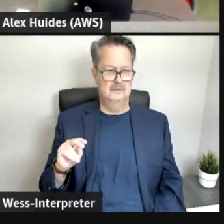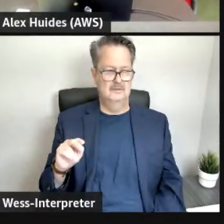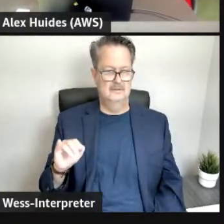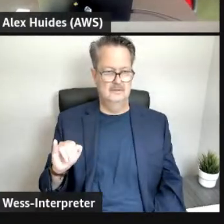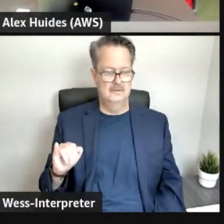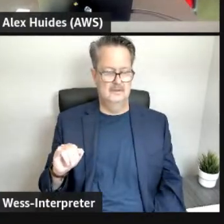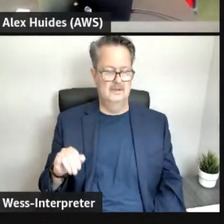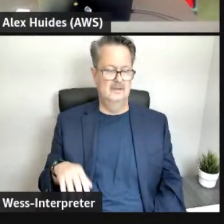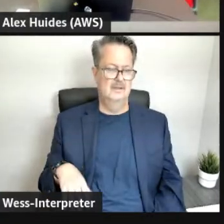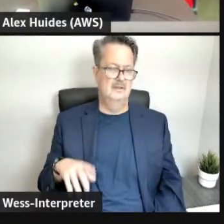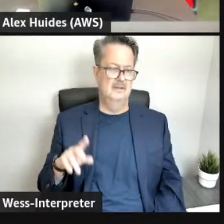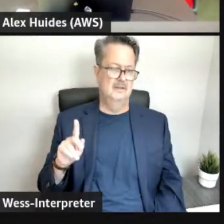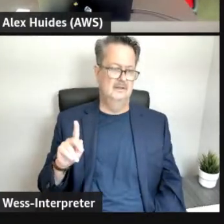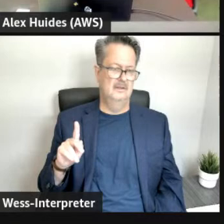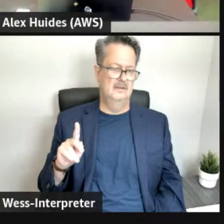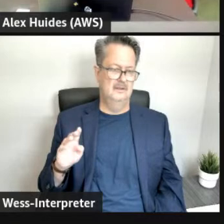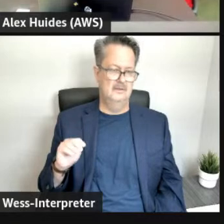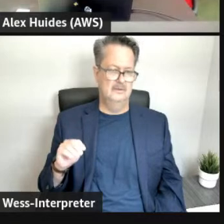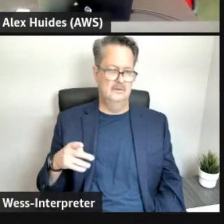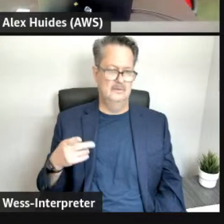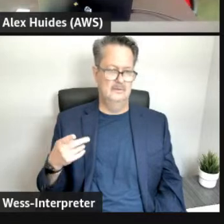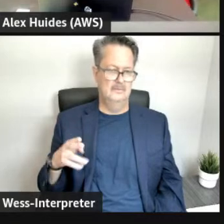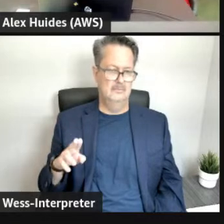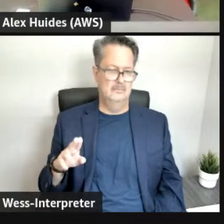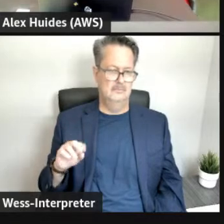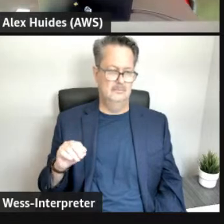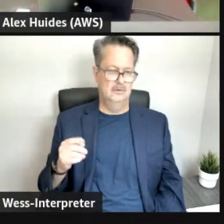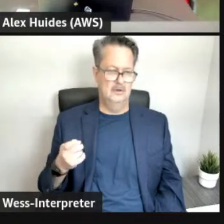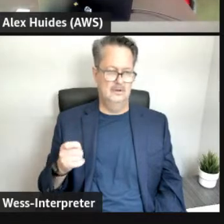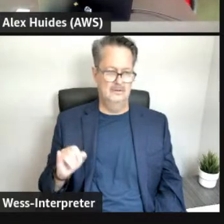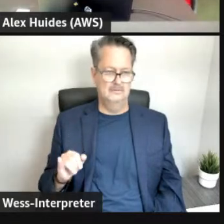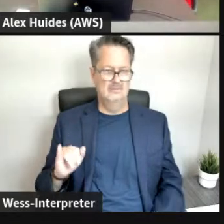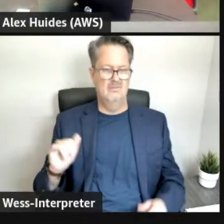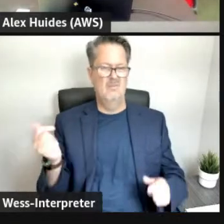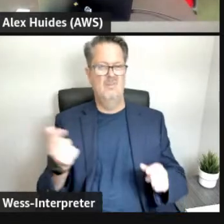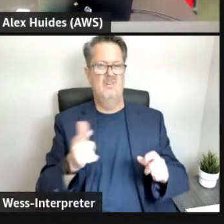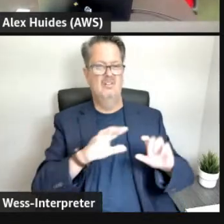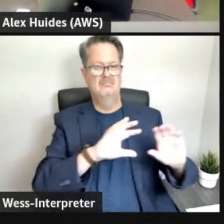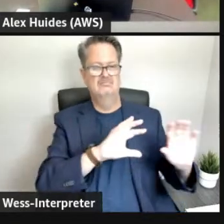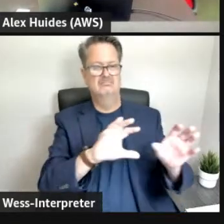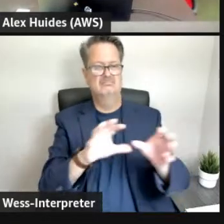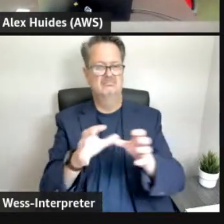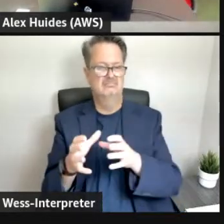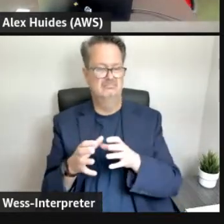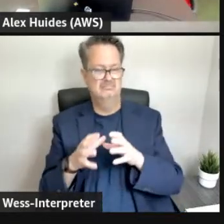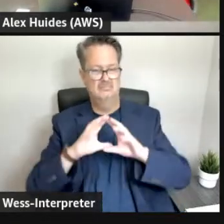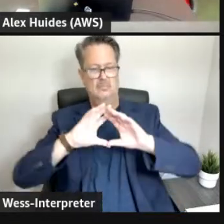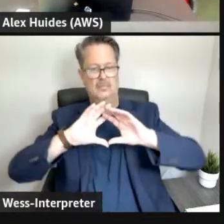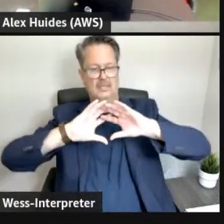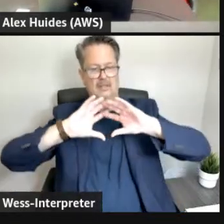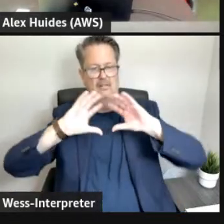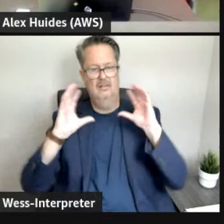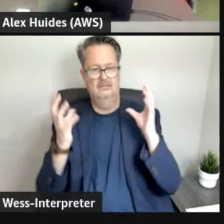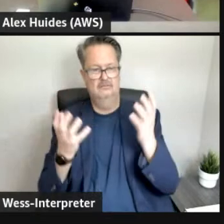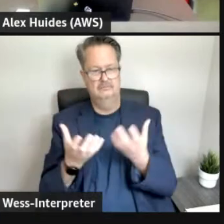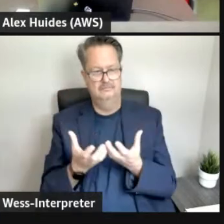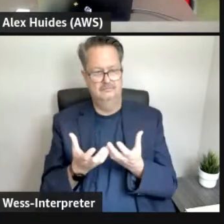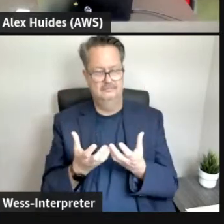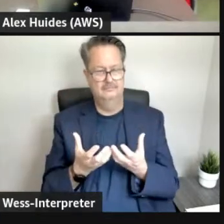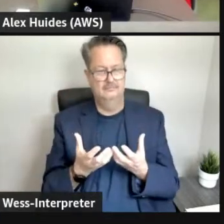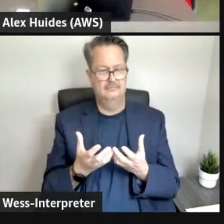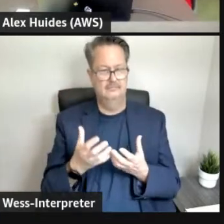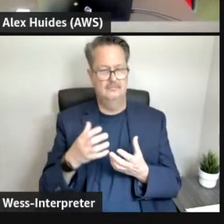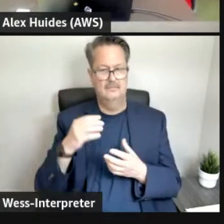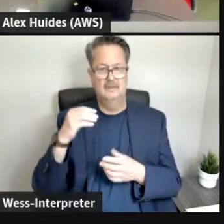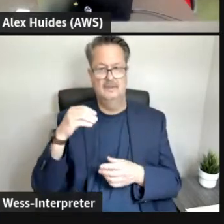core DNS, all the containers components that go within the cluster. And ingress traffic